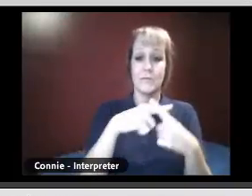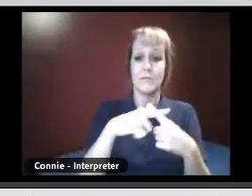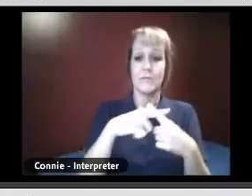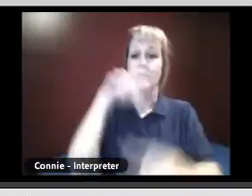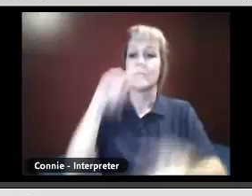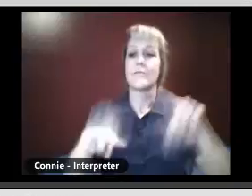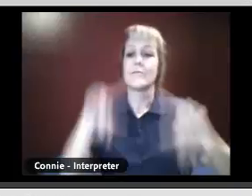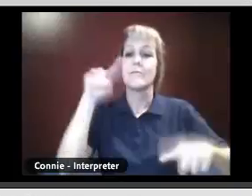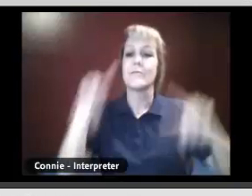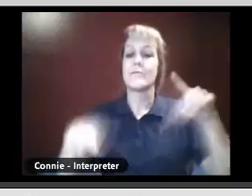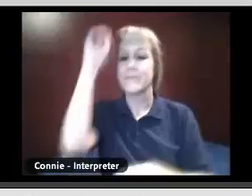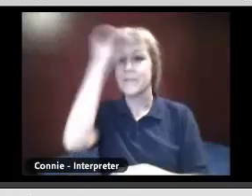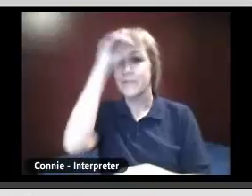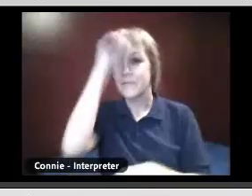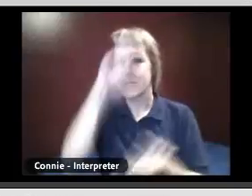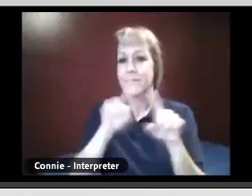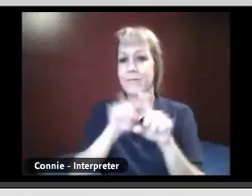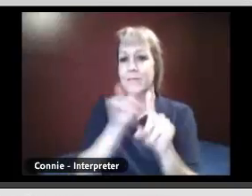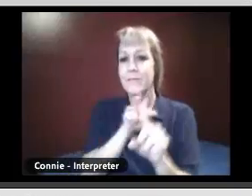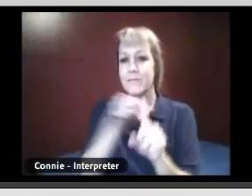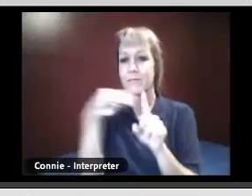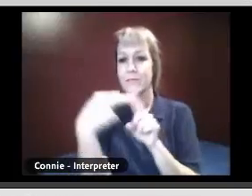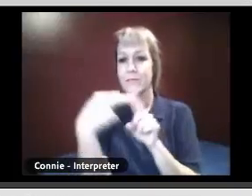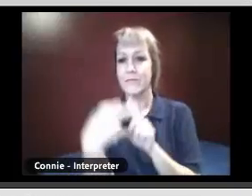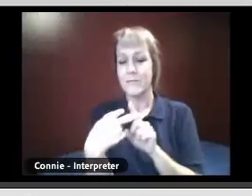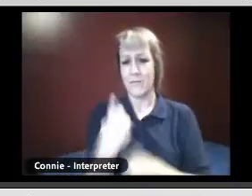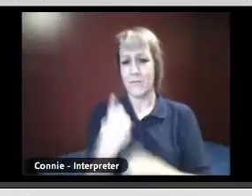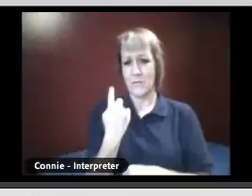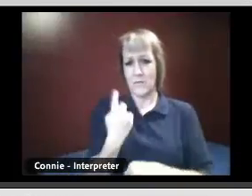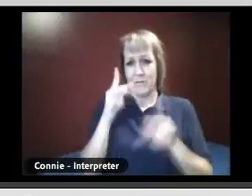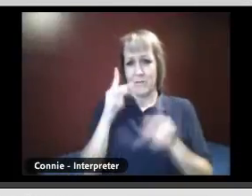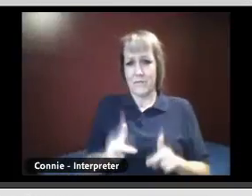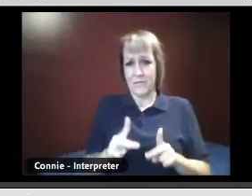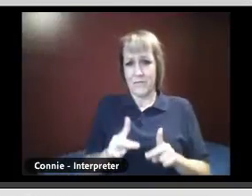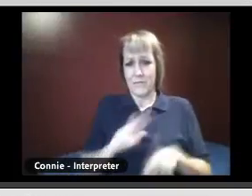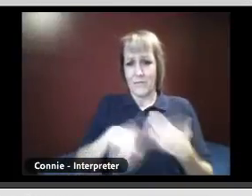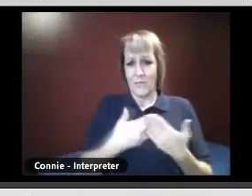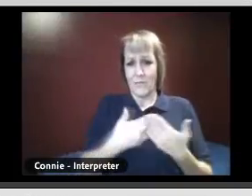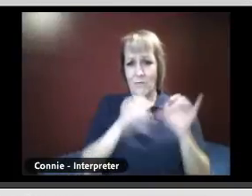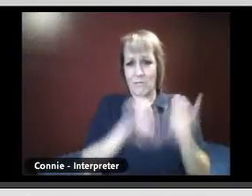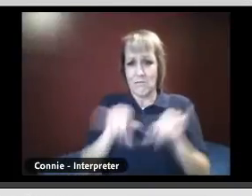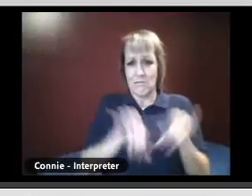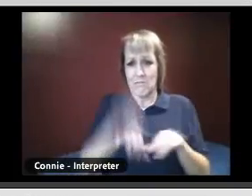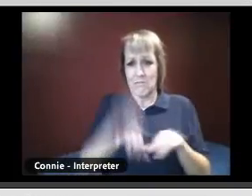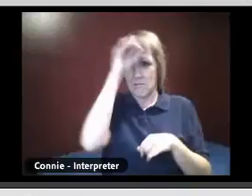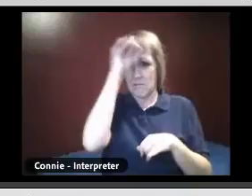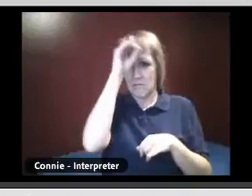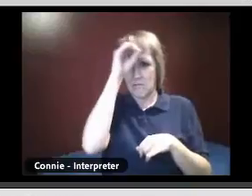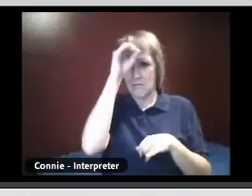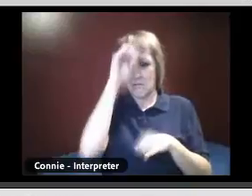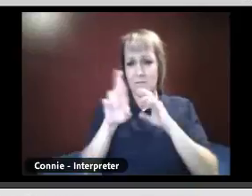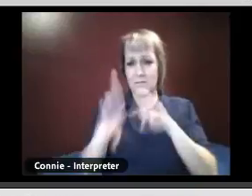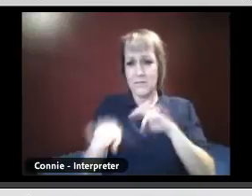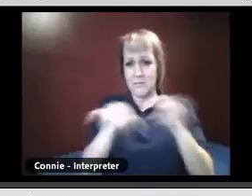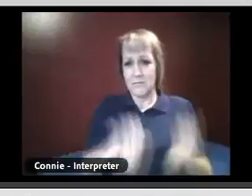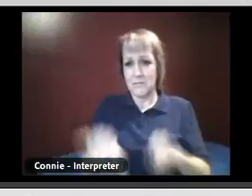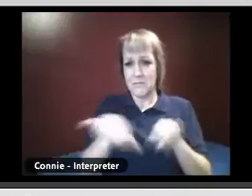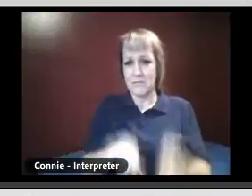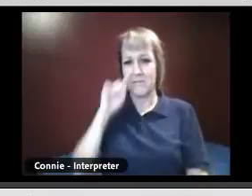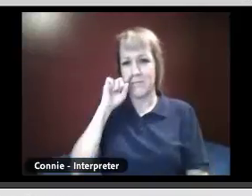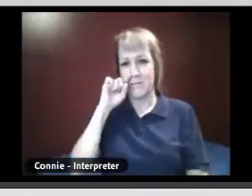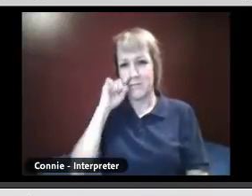opinions, different perspectives. Look how boring it would be if we all thought the same way, all responded the same way.